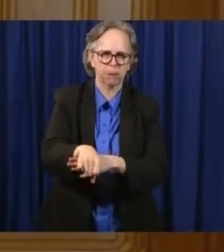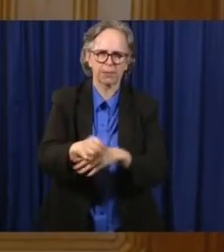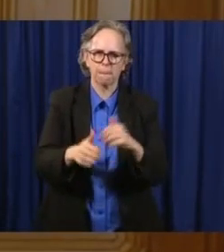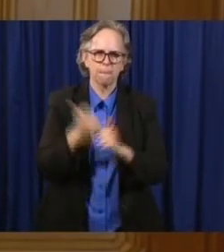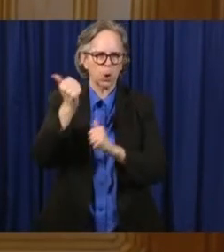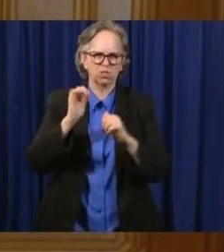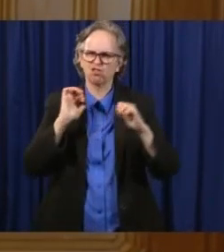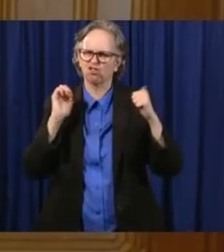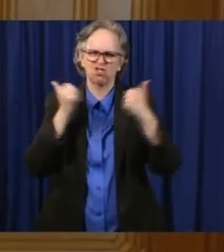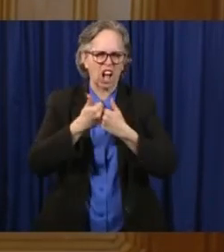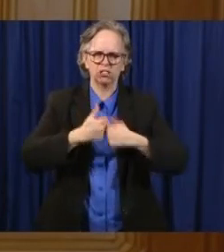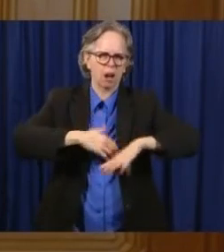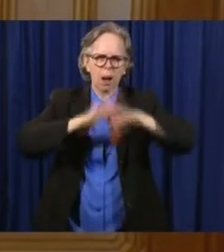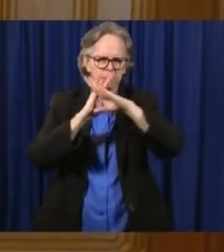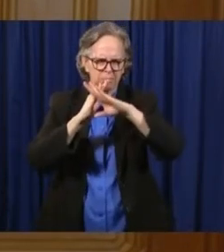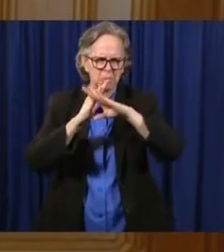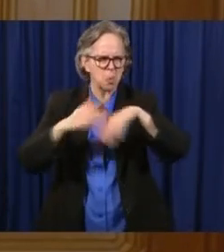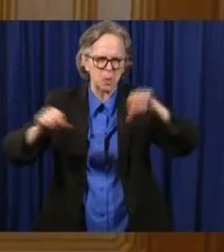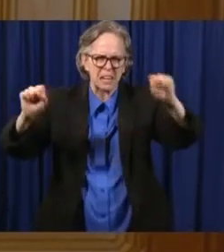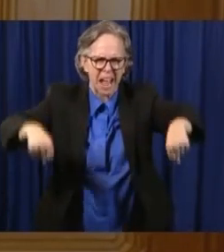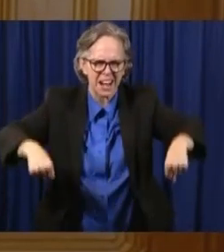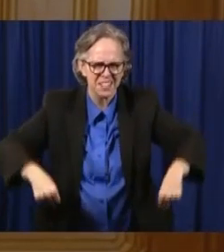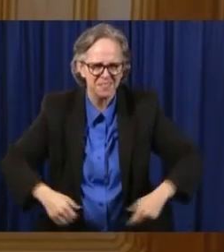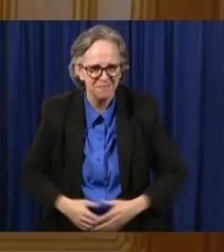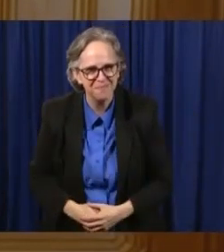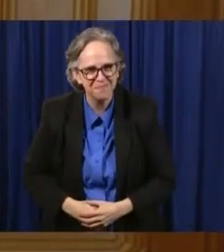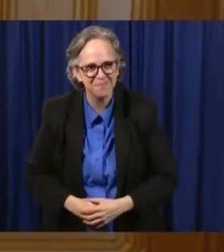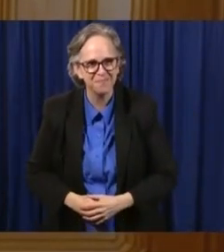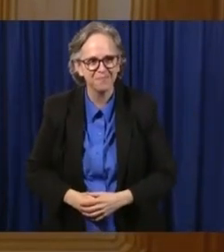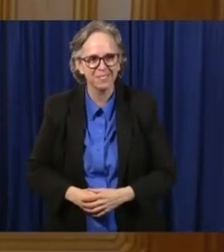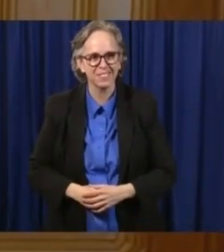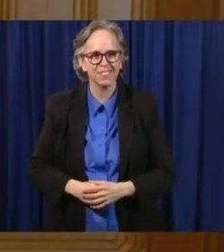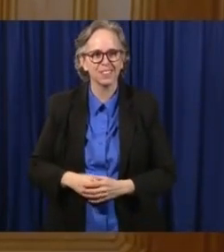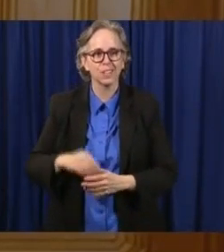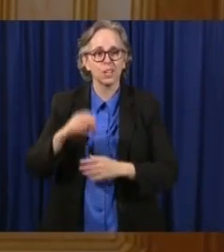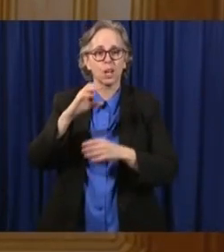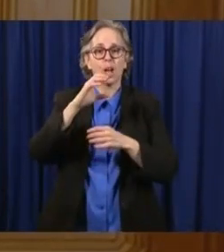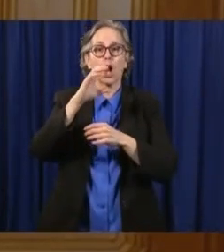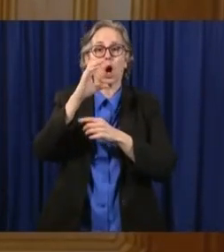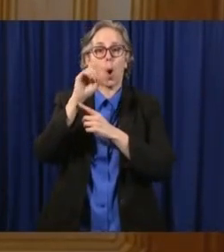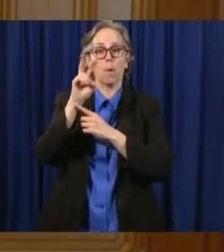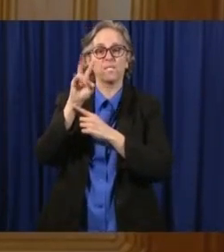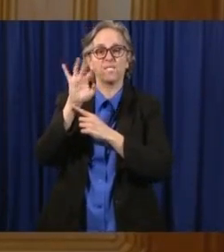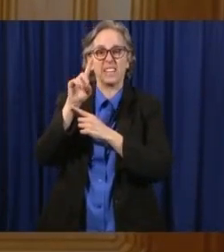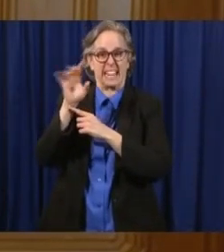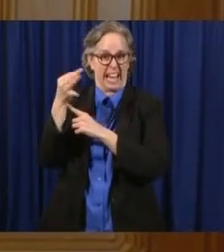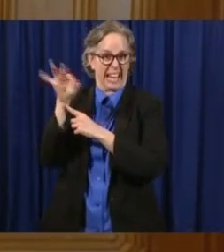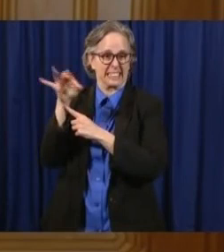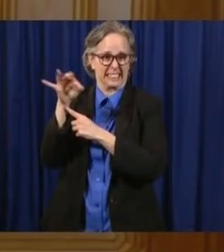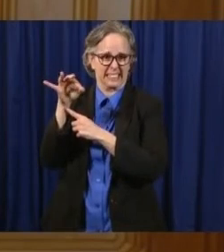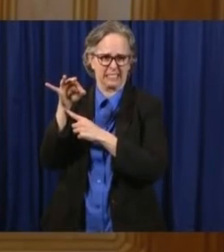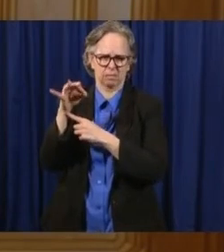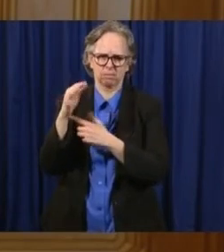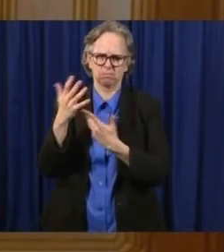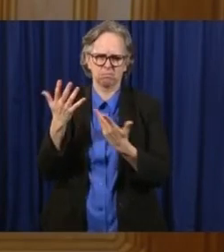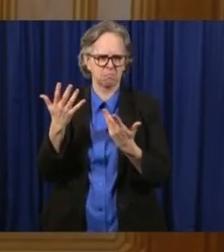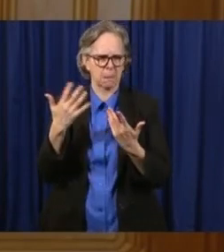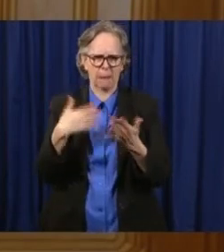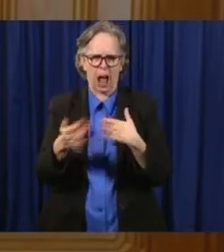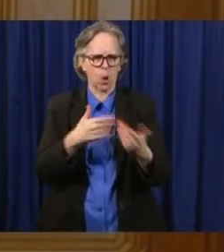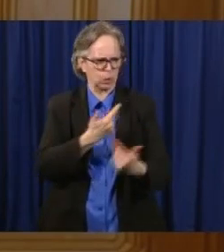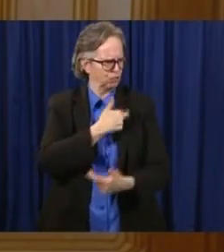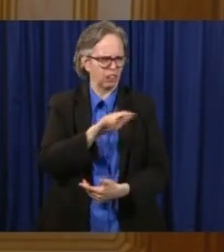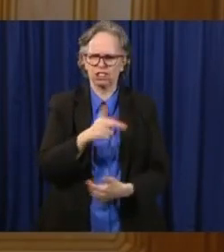obstacles. That's the lesson of the history. COVID-19 is showing us that no matter what our religion is, we